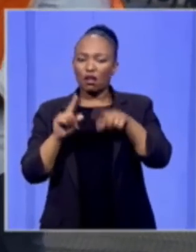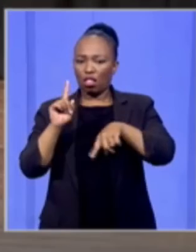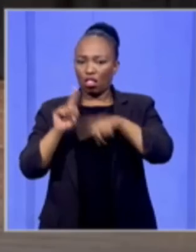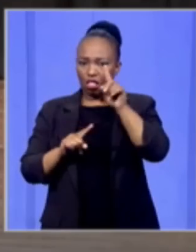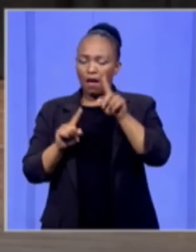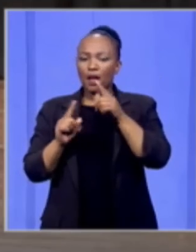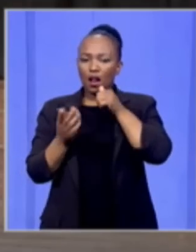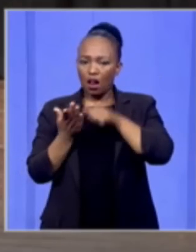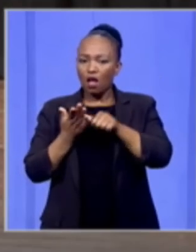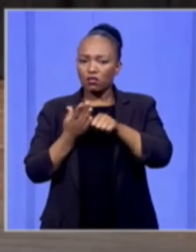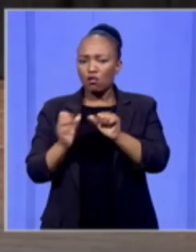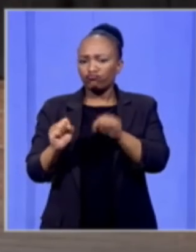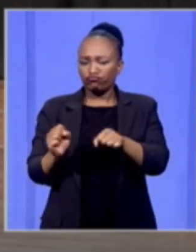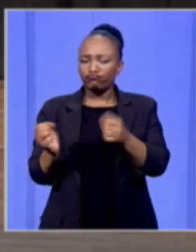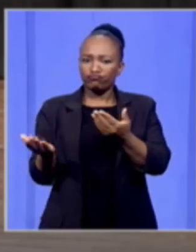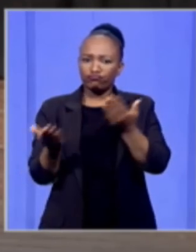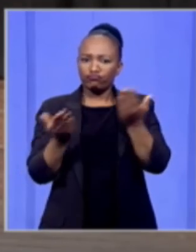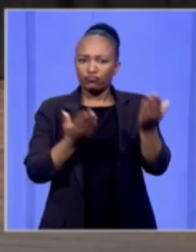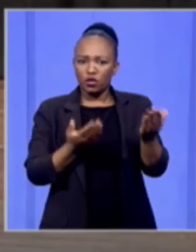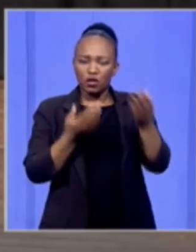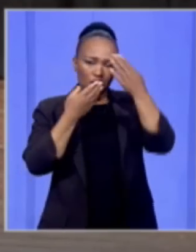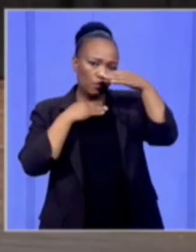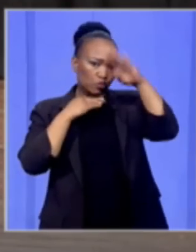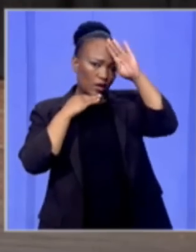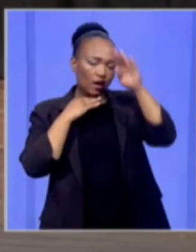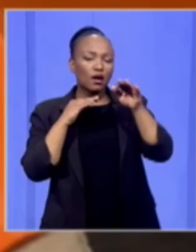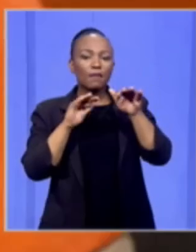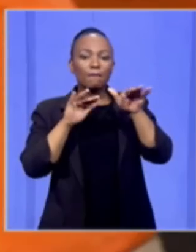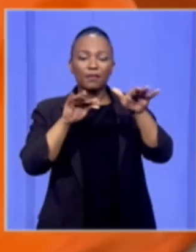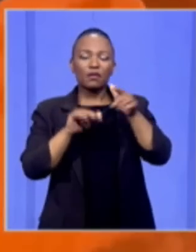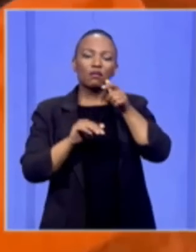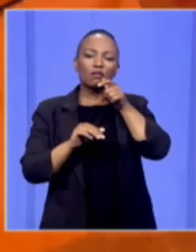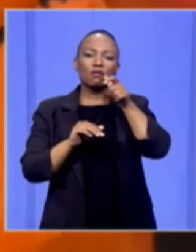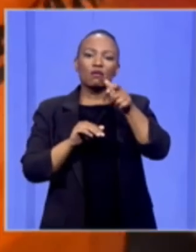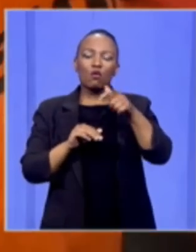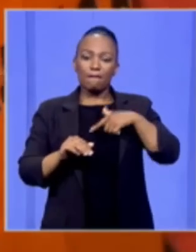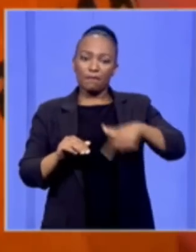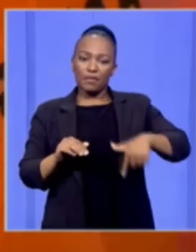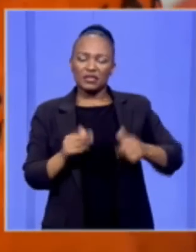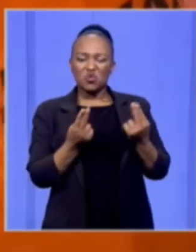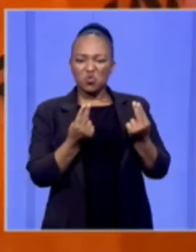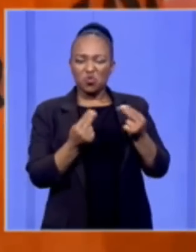le leng ba ai ba naha ena ya Botswana ba hlahisitse maikutlo a fapaneng ka mora ho kgethwa ha mopresidente wa bona.